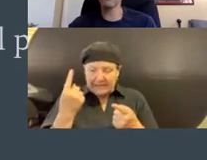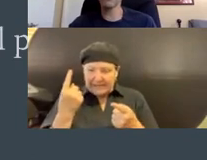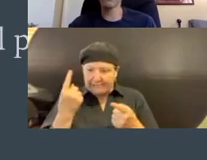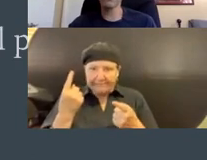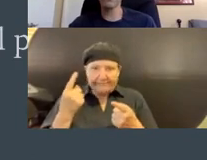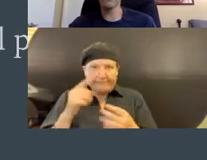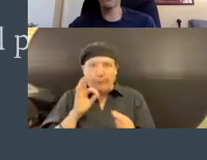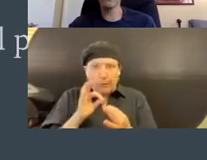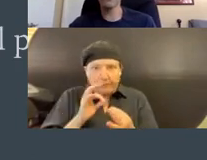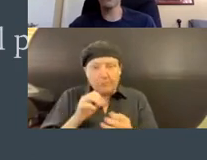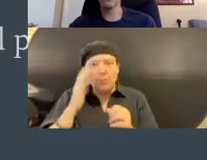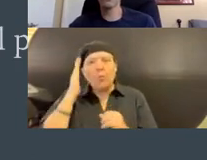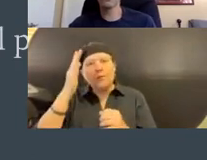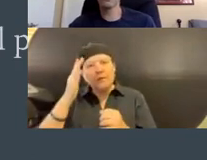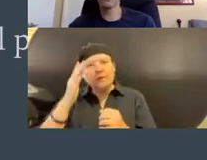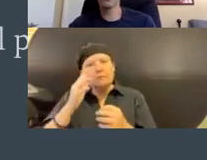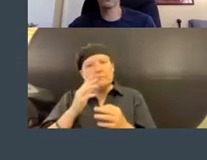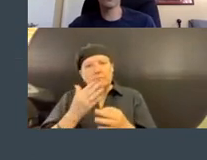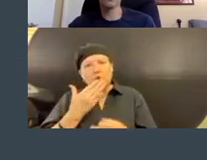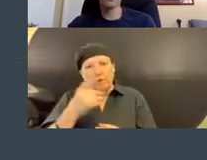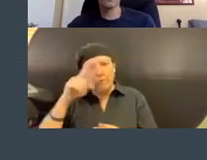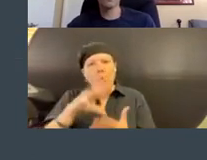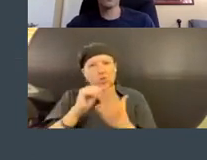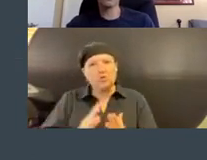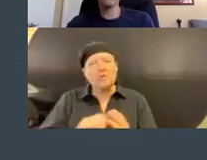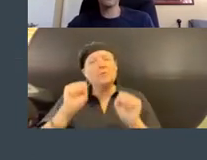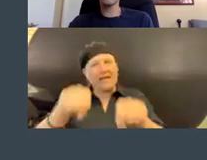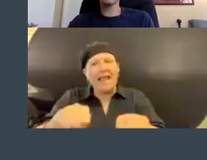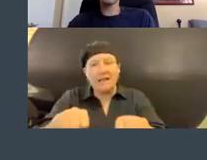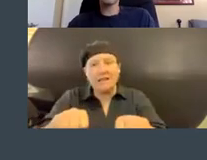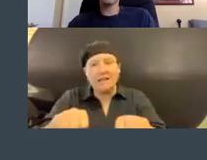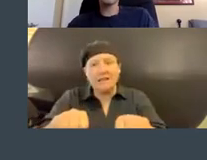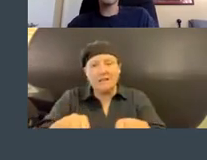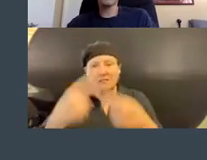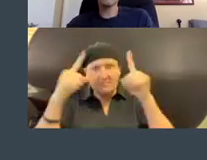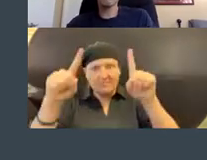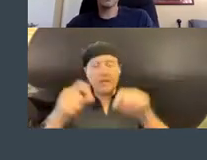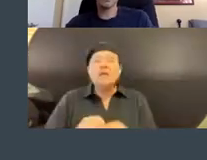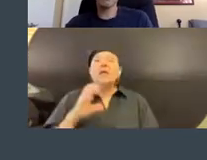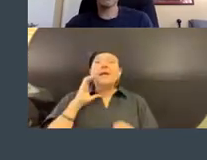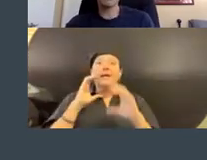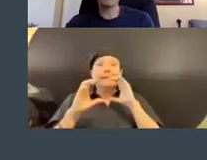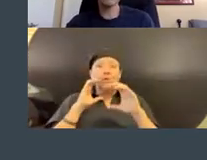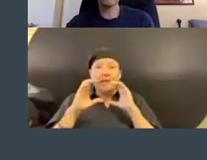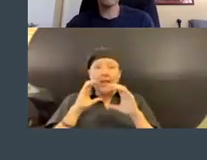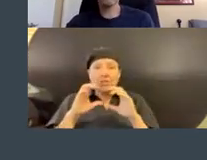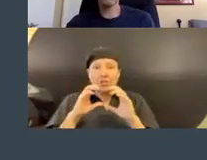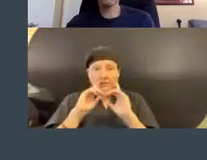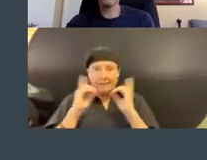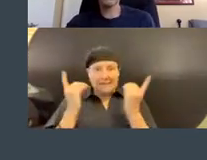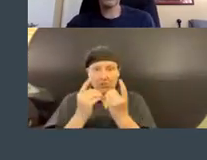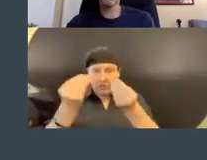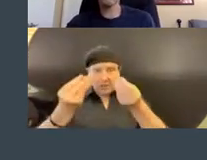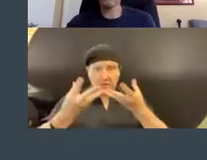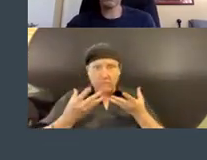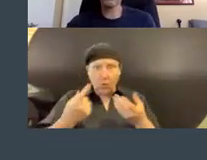students. Communication. The district is letting us know that we're going to be